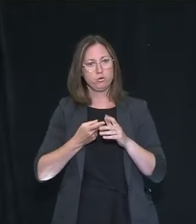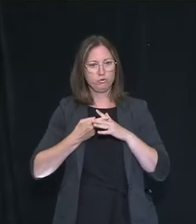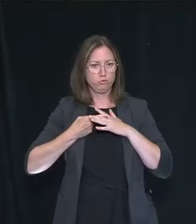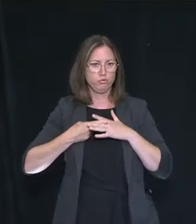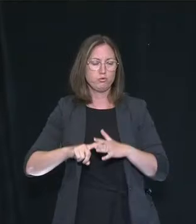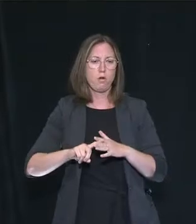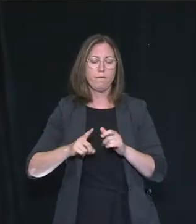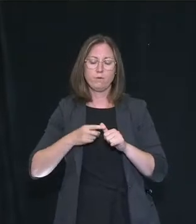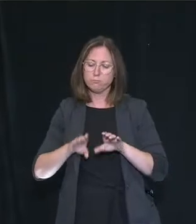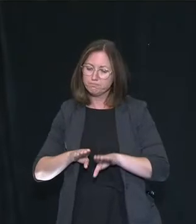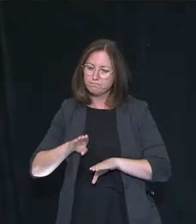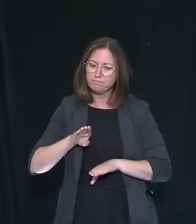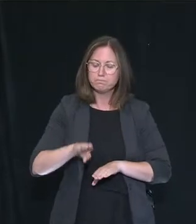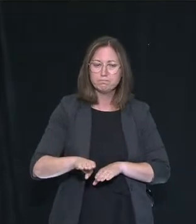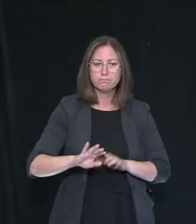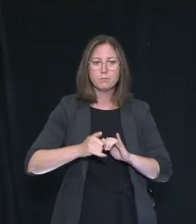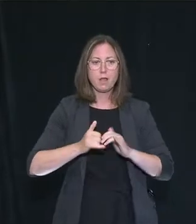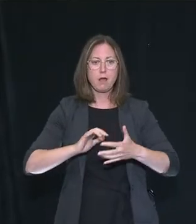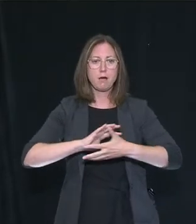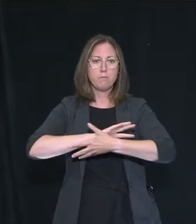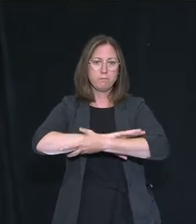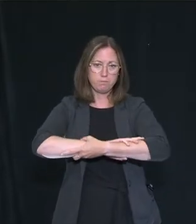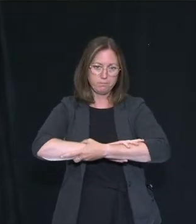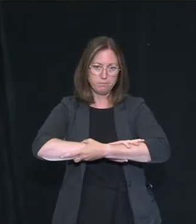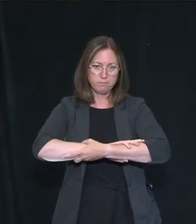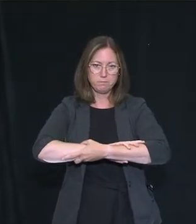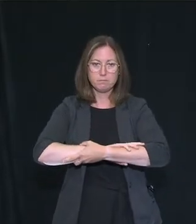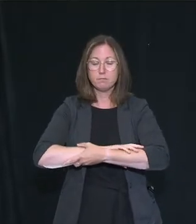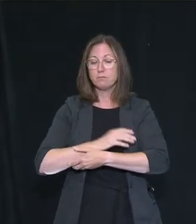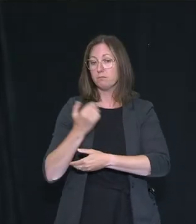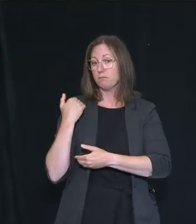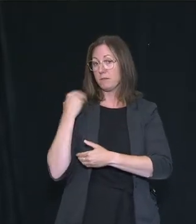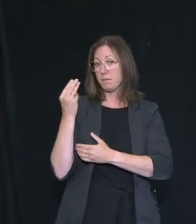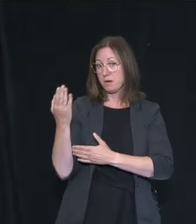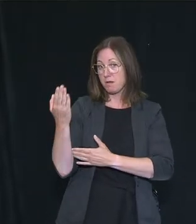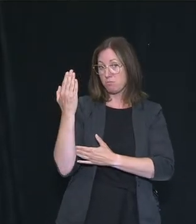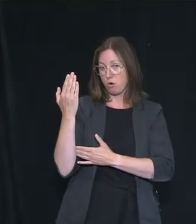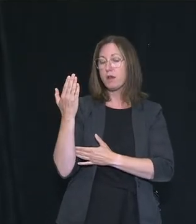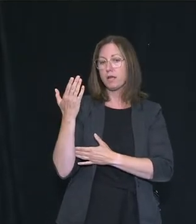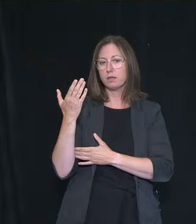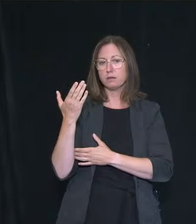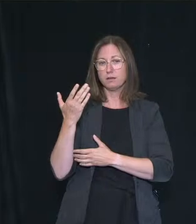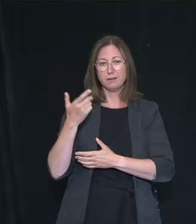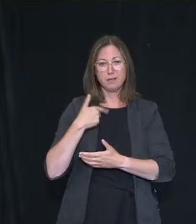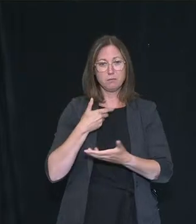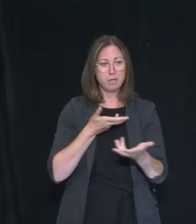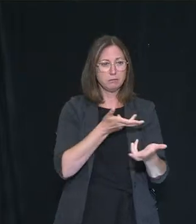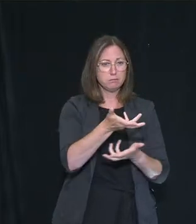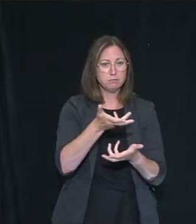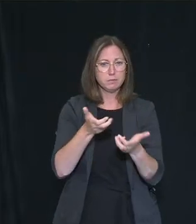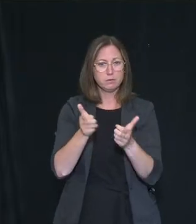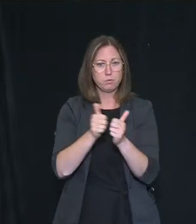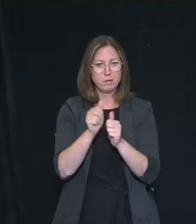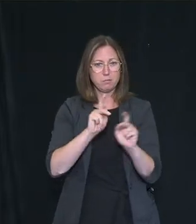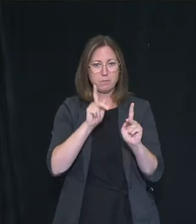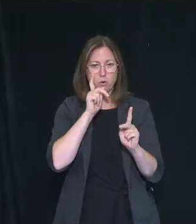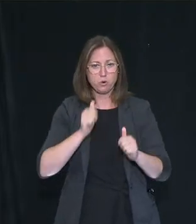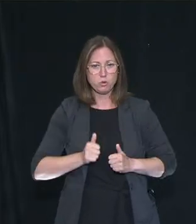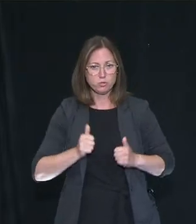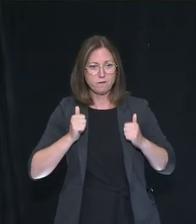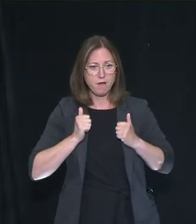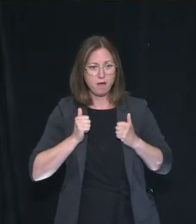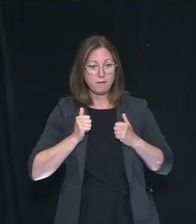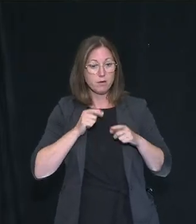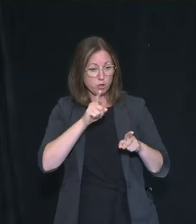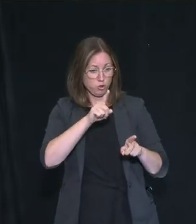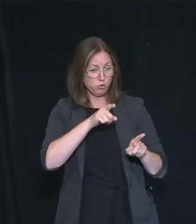first step. On Monday morning, I was sitting with survivors, and I felt their reaction